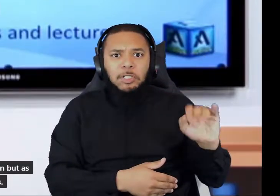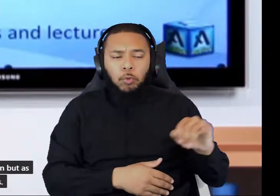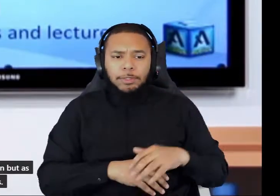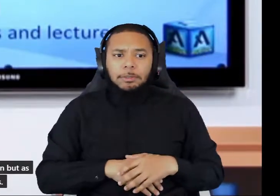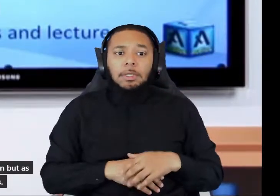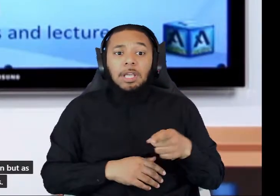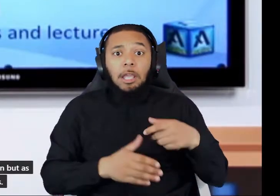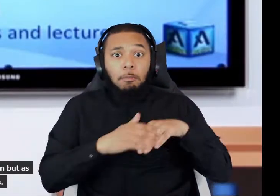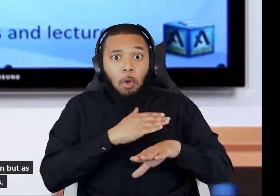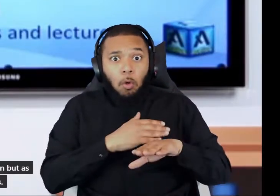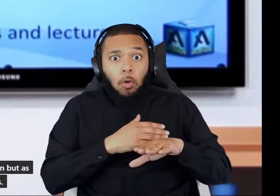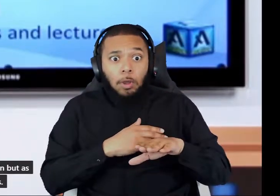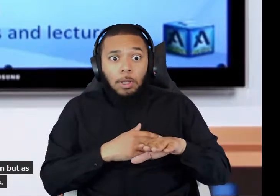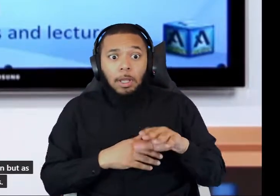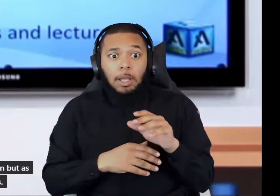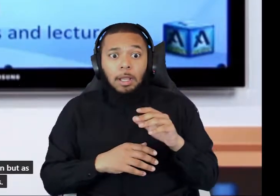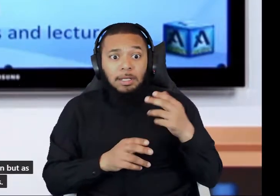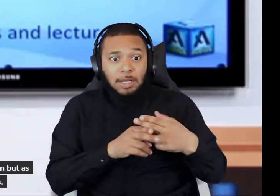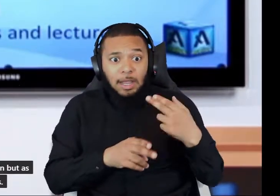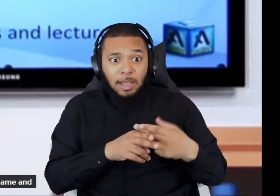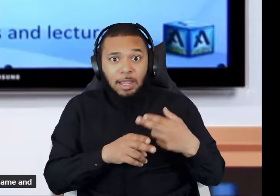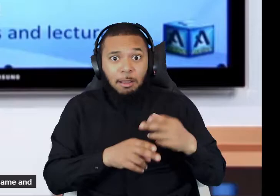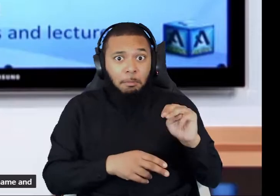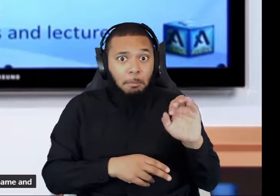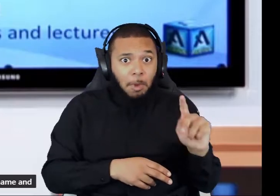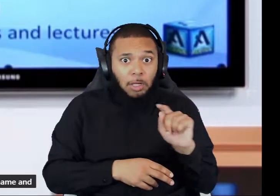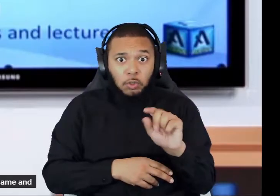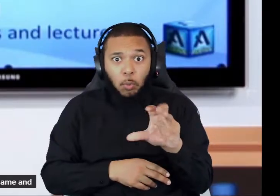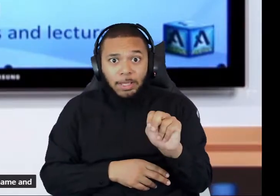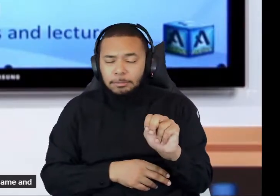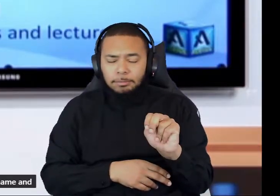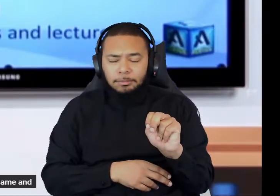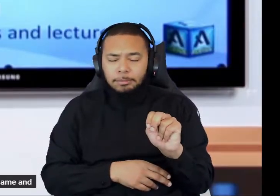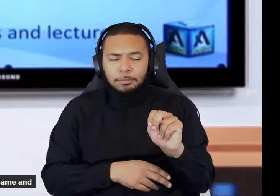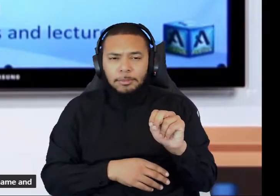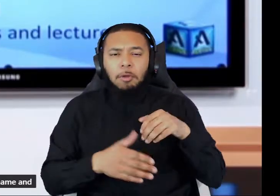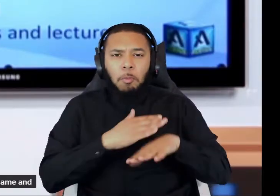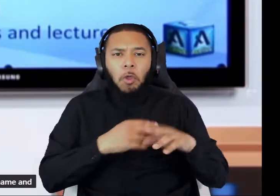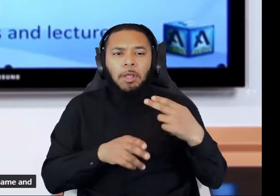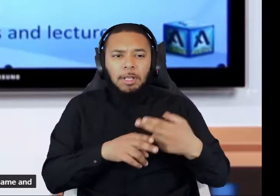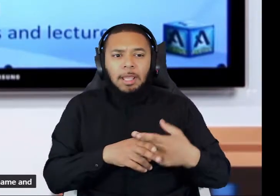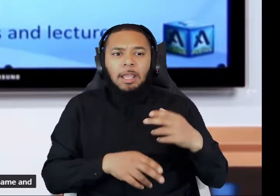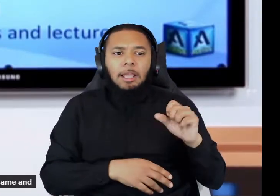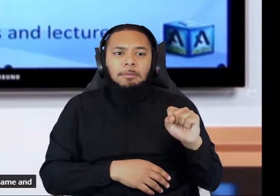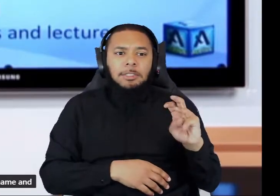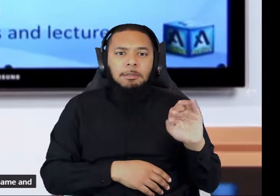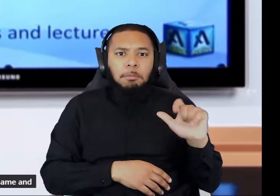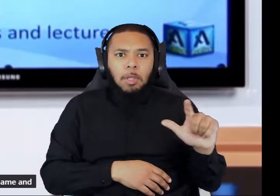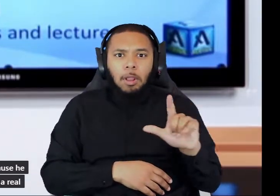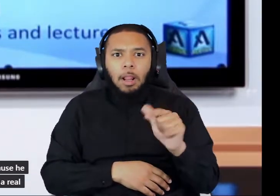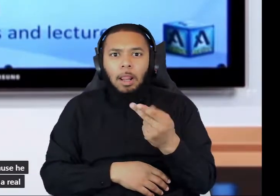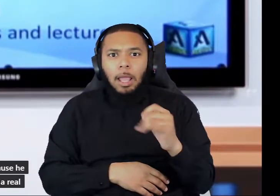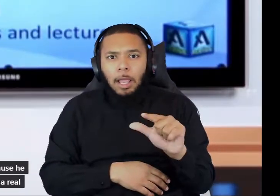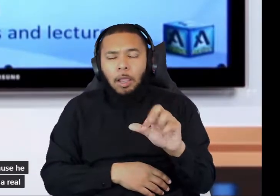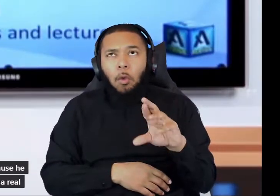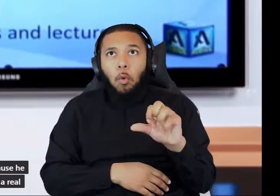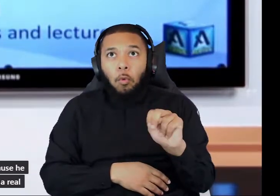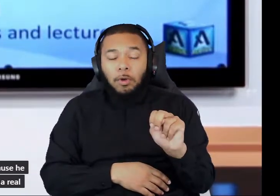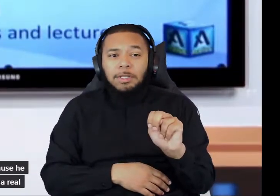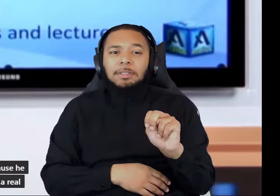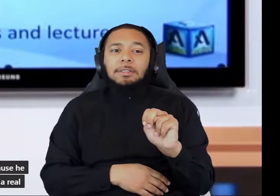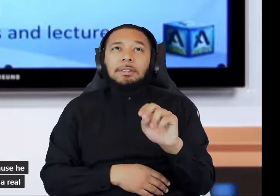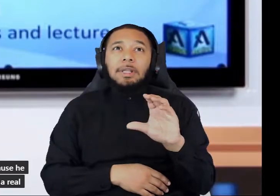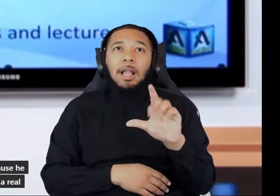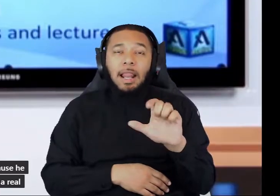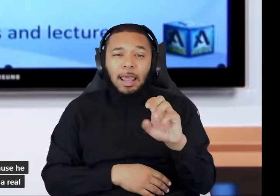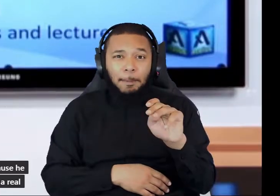Mark Twain but as Samuel Langhorne Clemens. He picked up the Mark Twain pen name that had to do